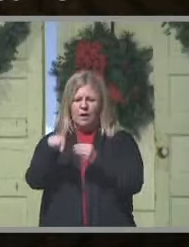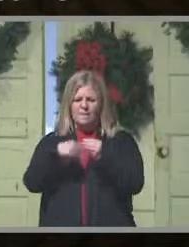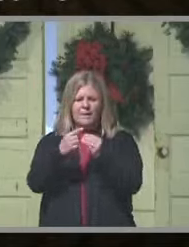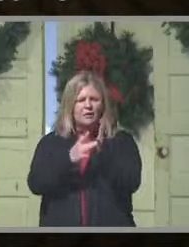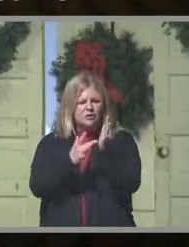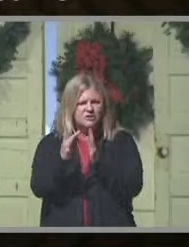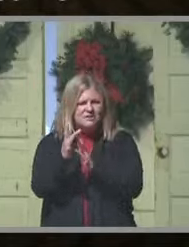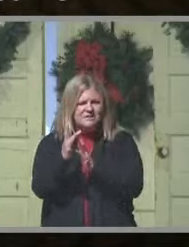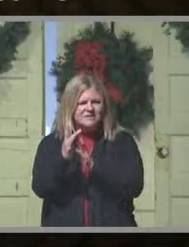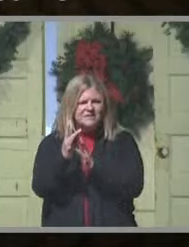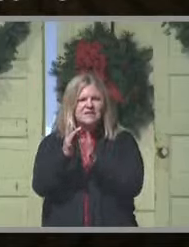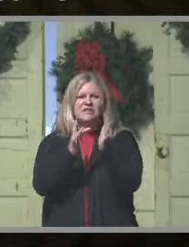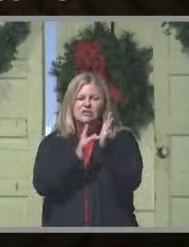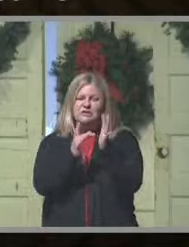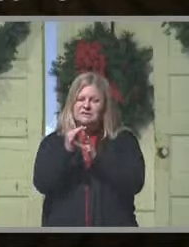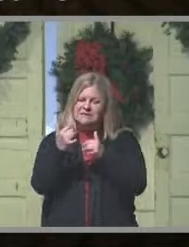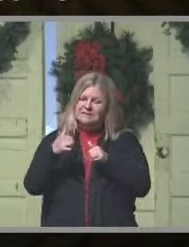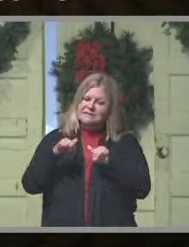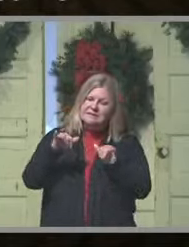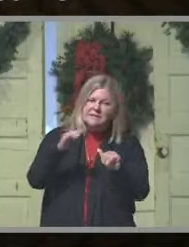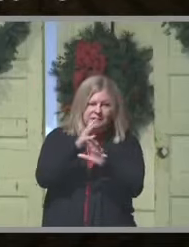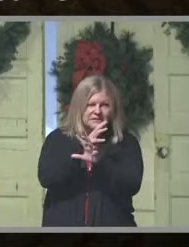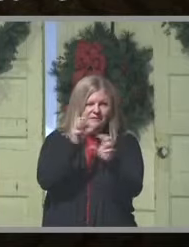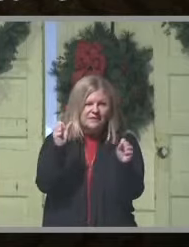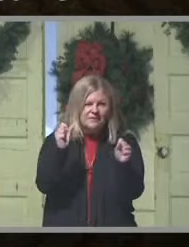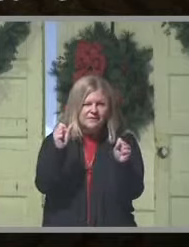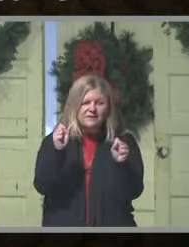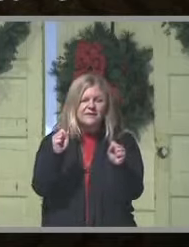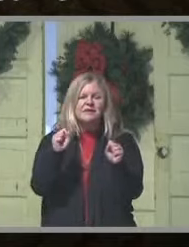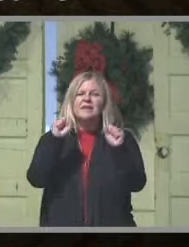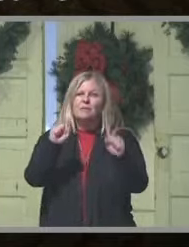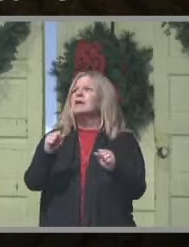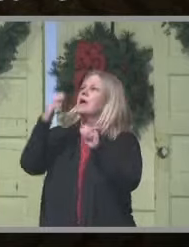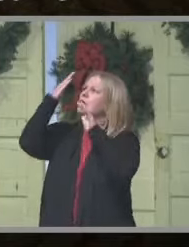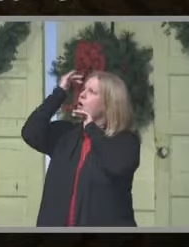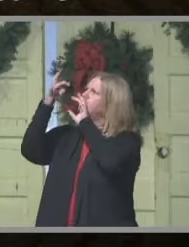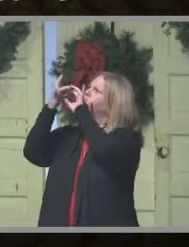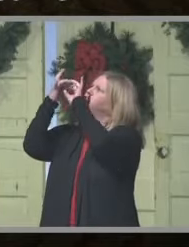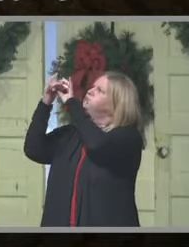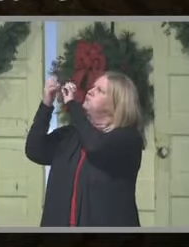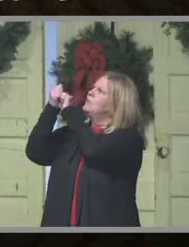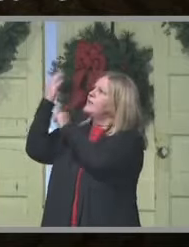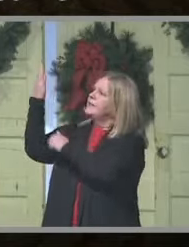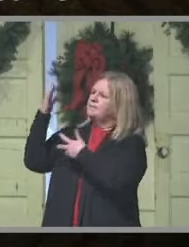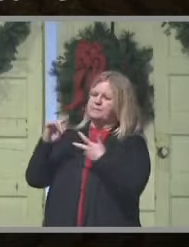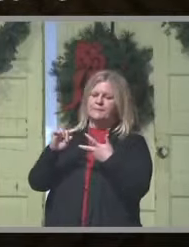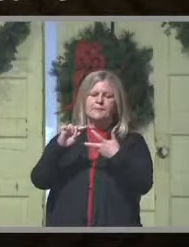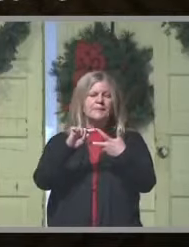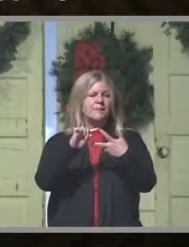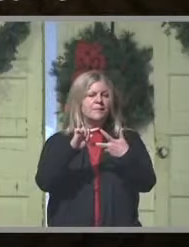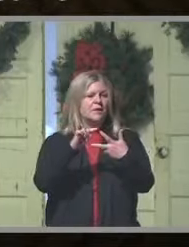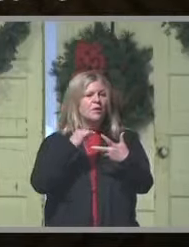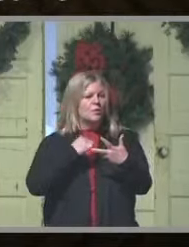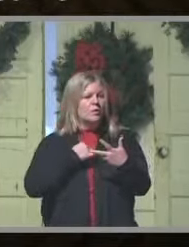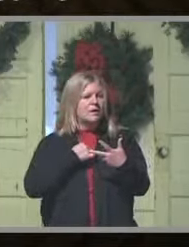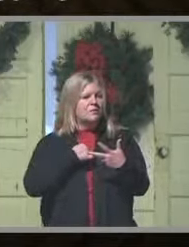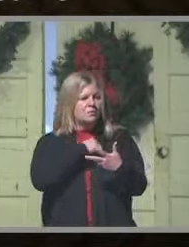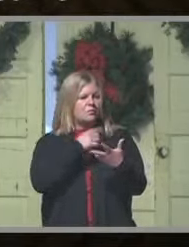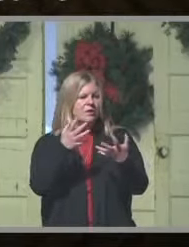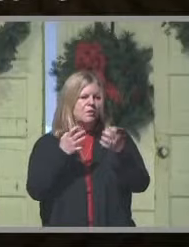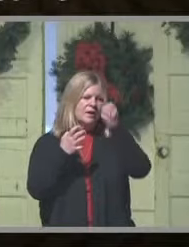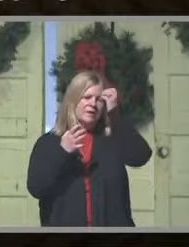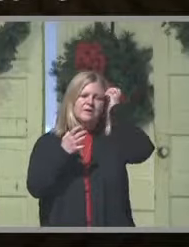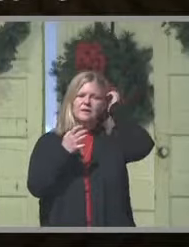Jesus, that Jesus still saves. And we can put our hope in him. Second, we want to make disciples. It's who